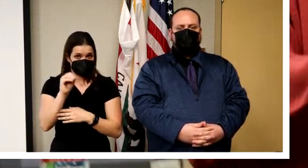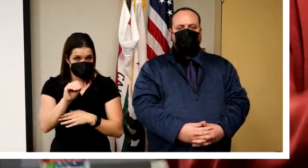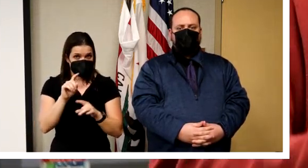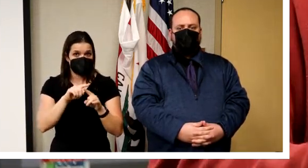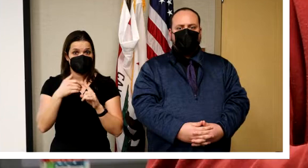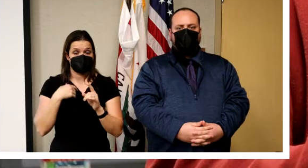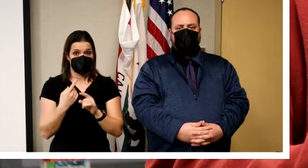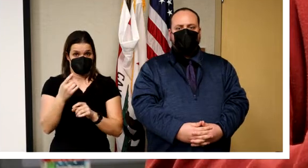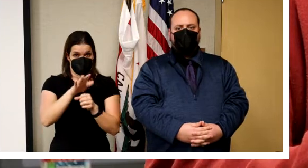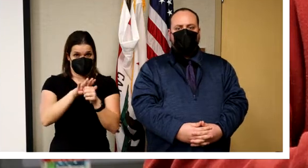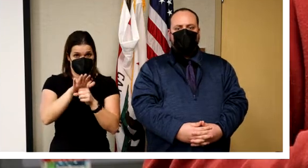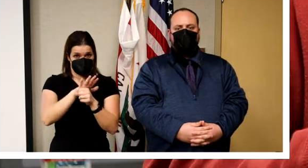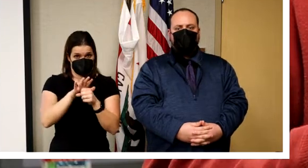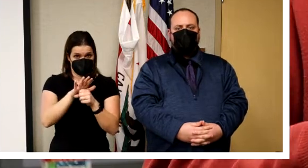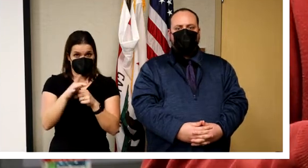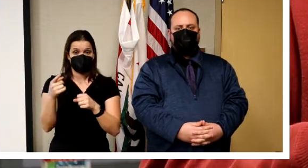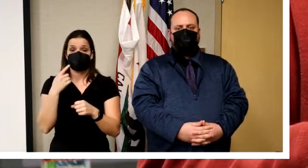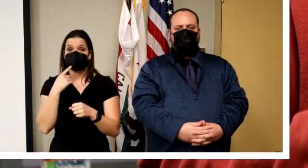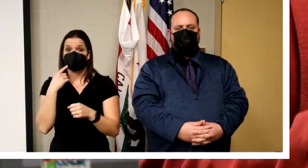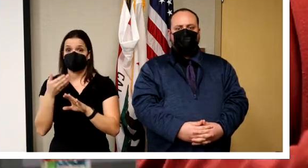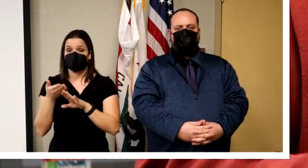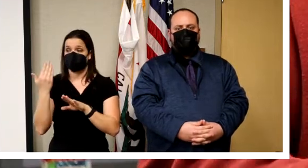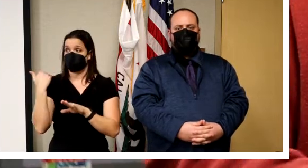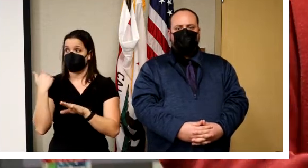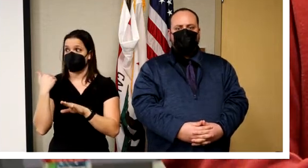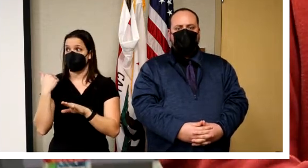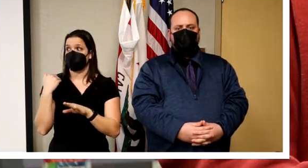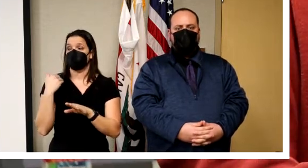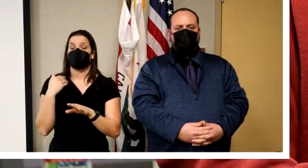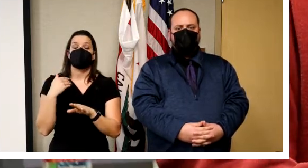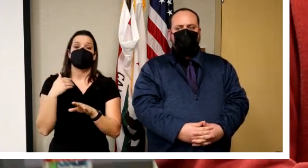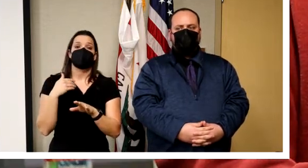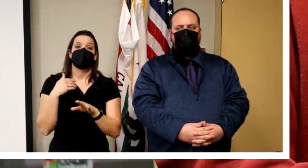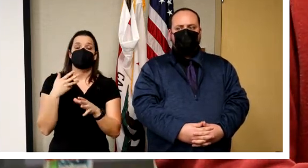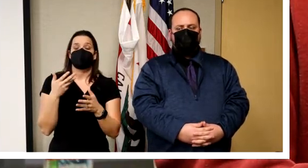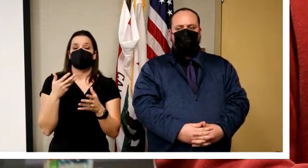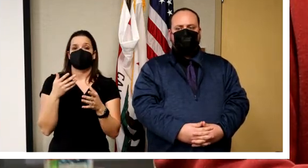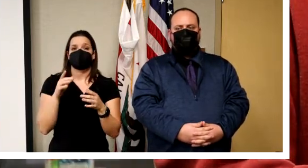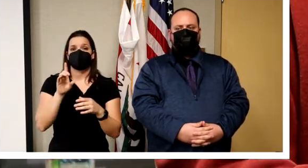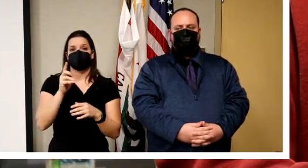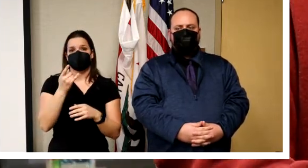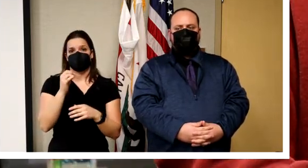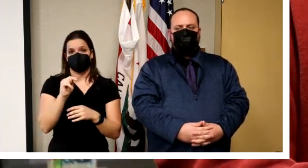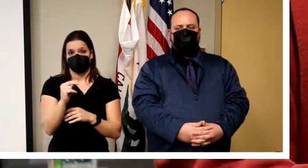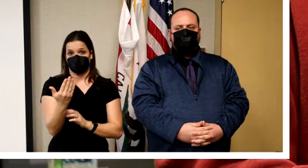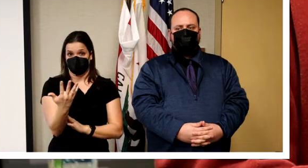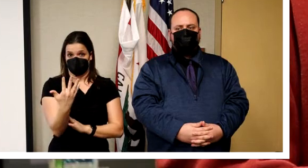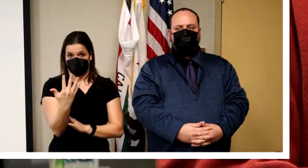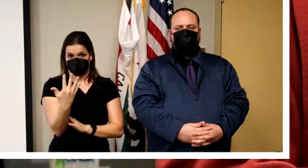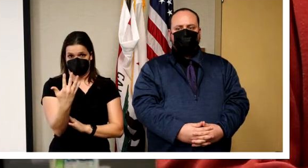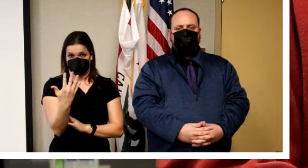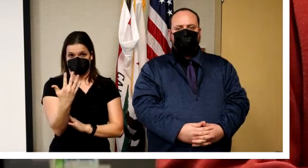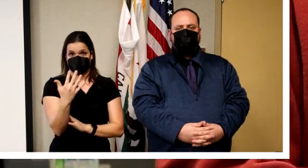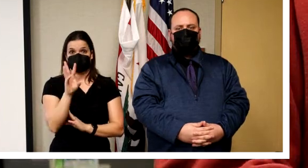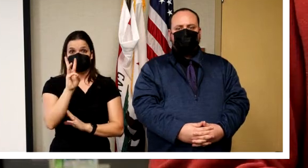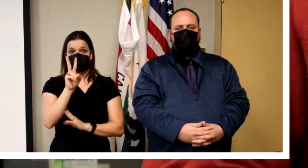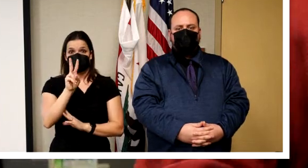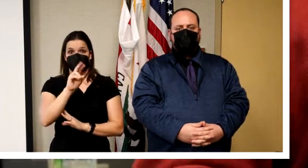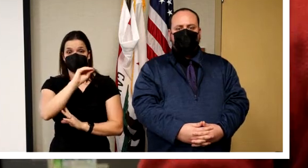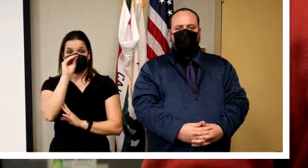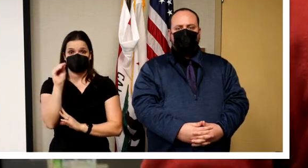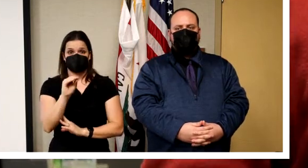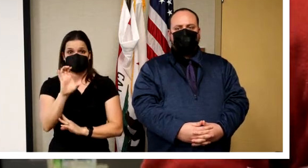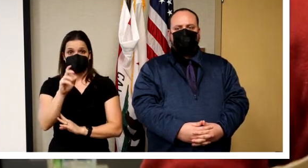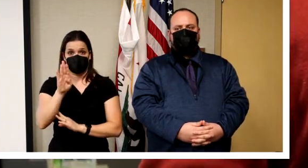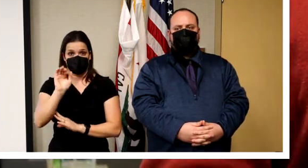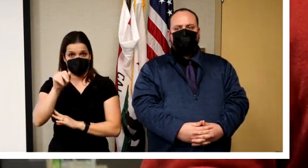do have one district that the woman mentioned earlier that is Division 5, that's 62% CVAP. Now, some